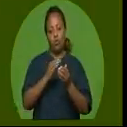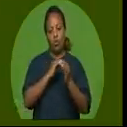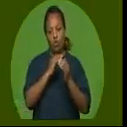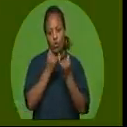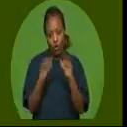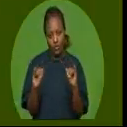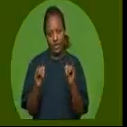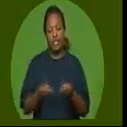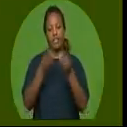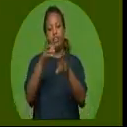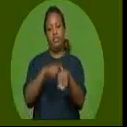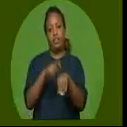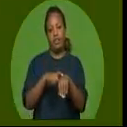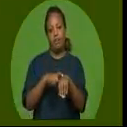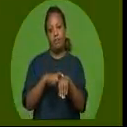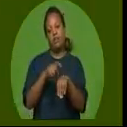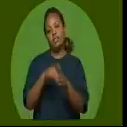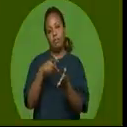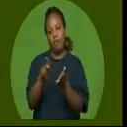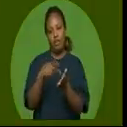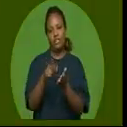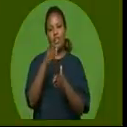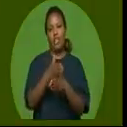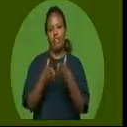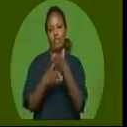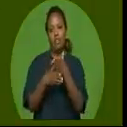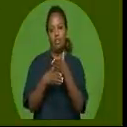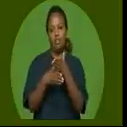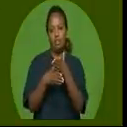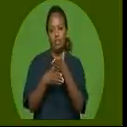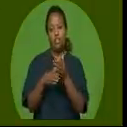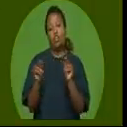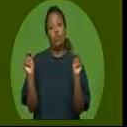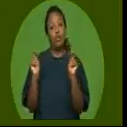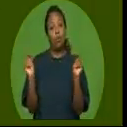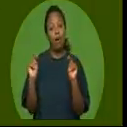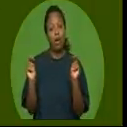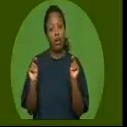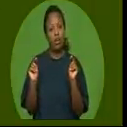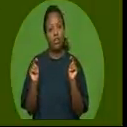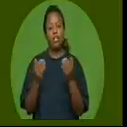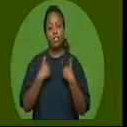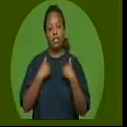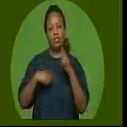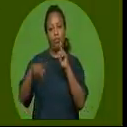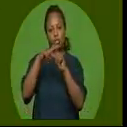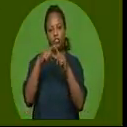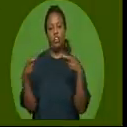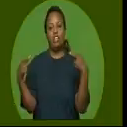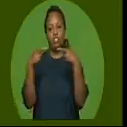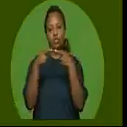given period of time at a given price level. Normally, there is a